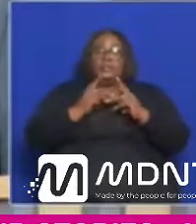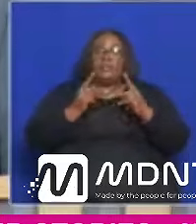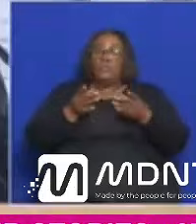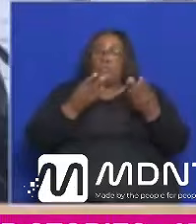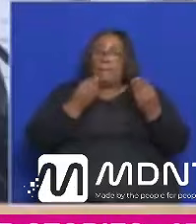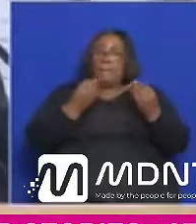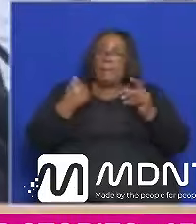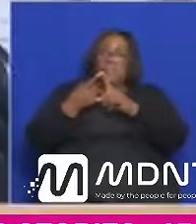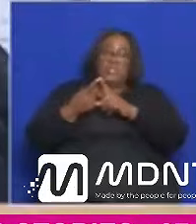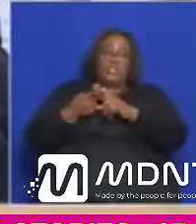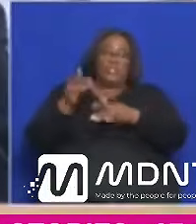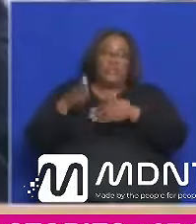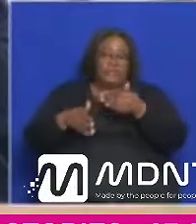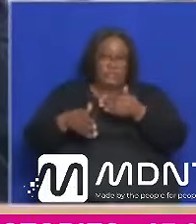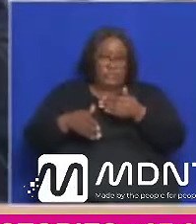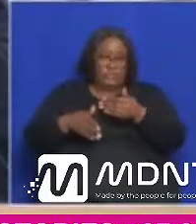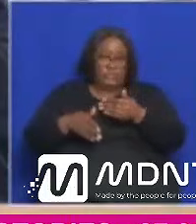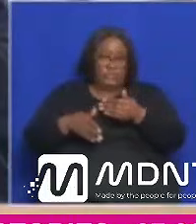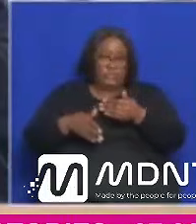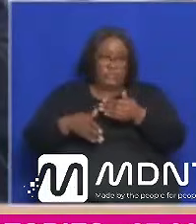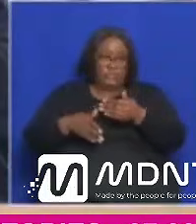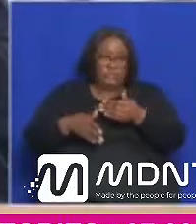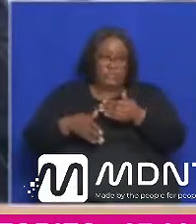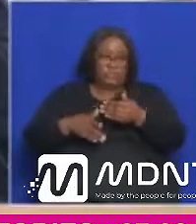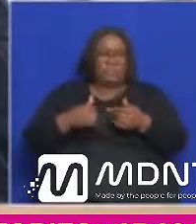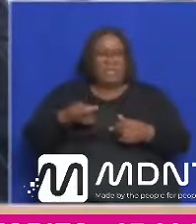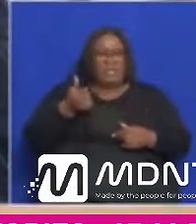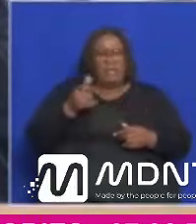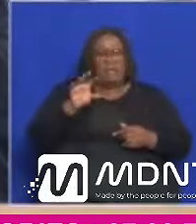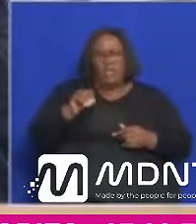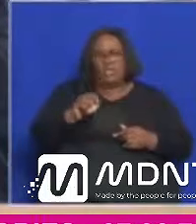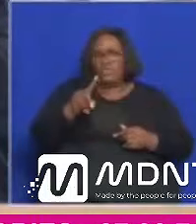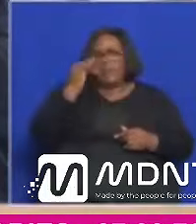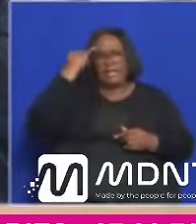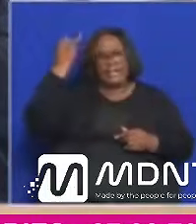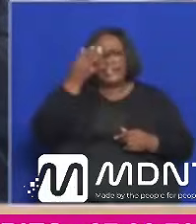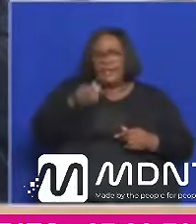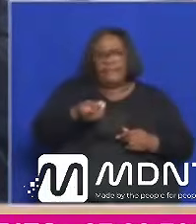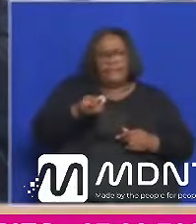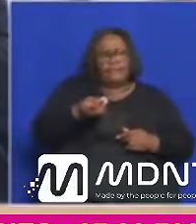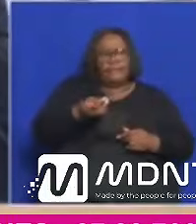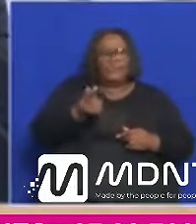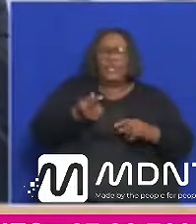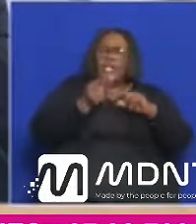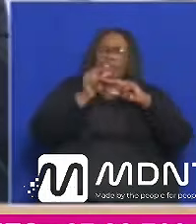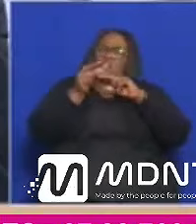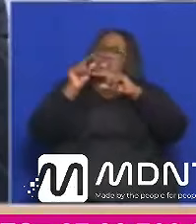you, I nearly asked you whether you have an idea of what that interest may potentially